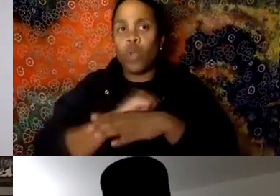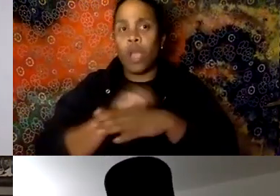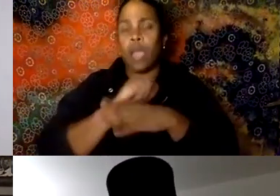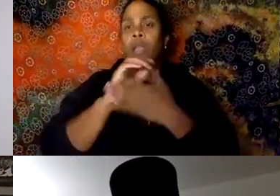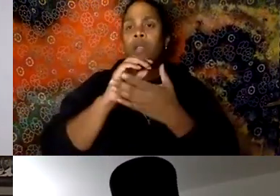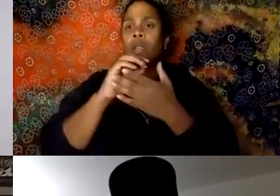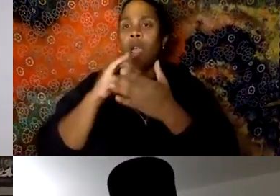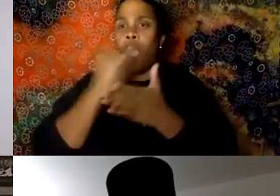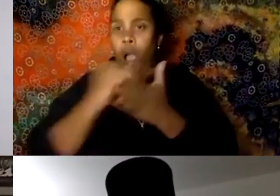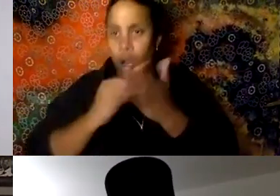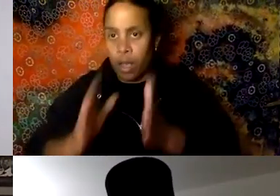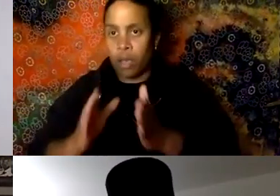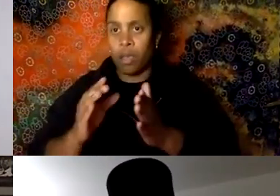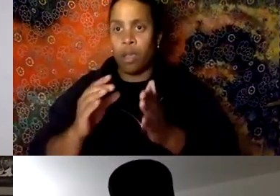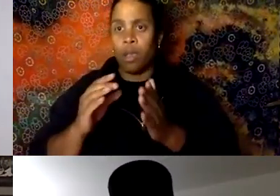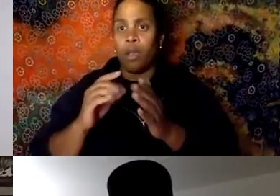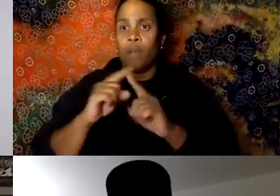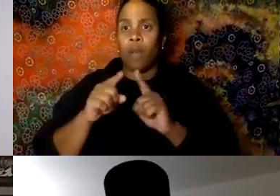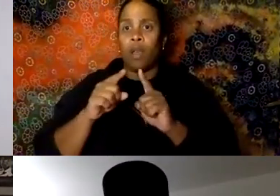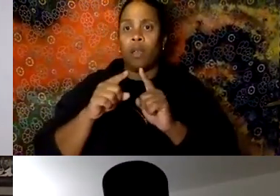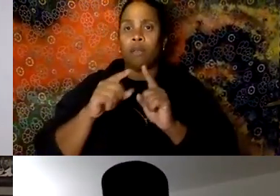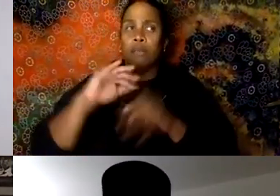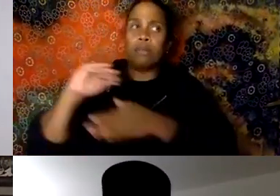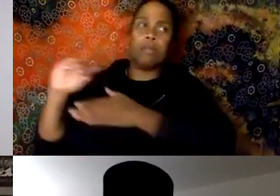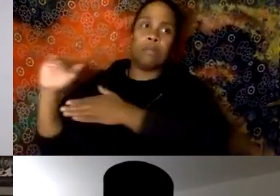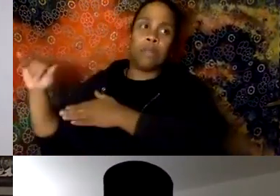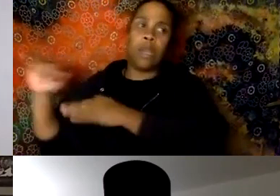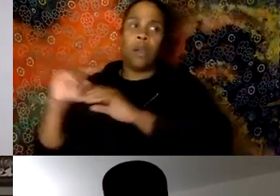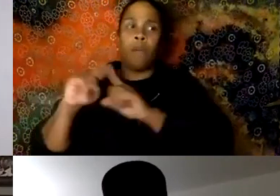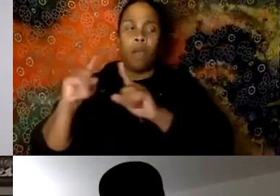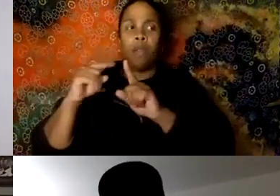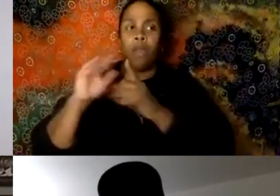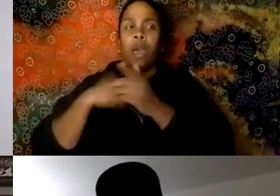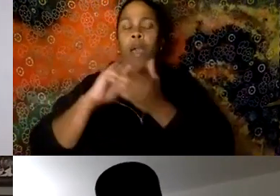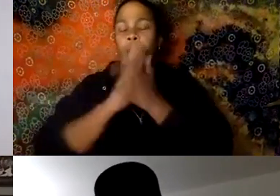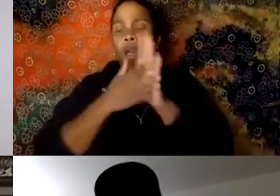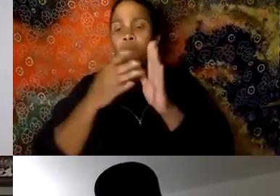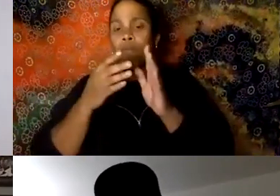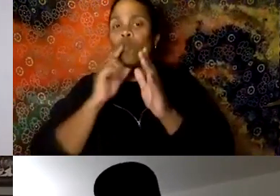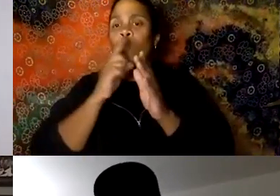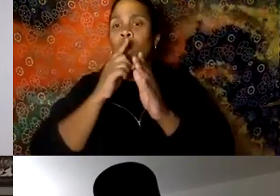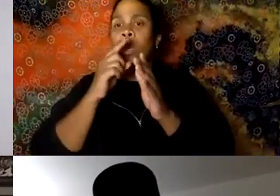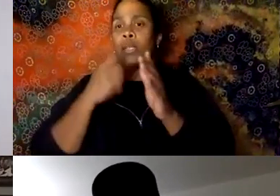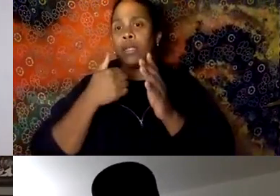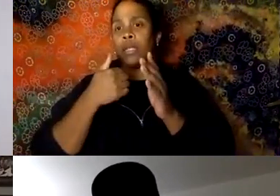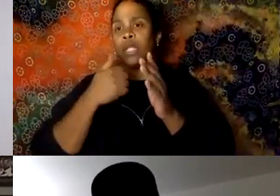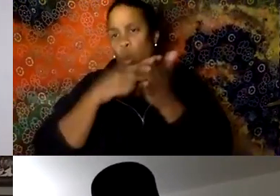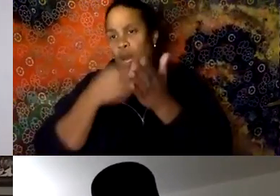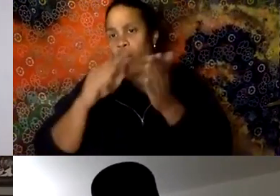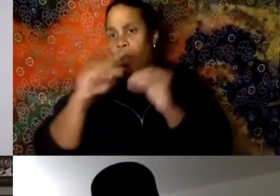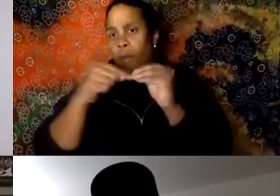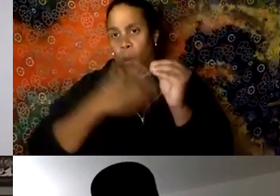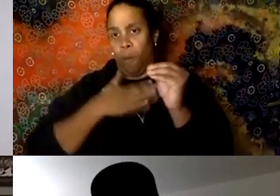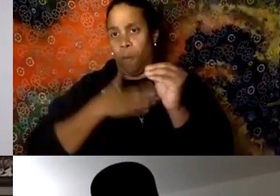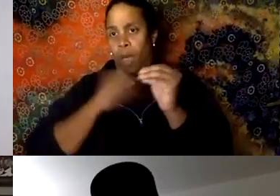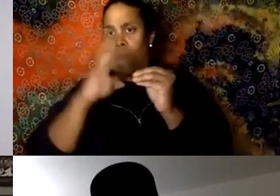probably push all of that away. But and I get very self-critical with my stuff too. So it's good that you can just sort of